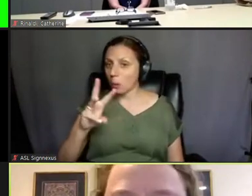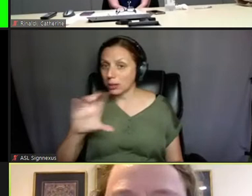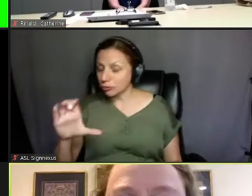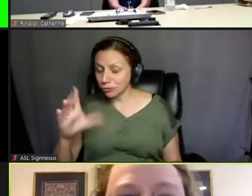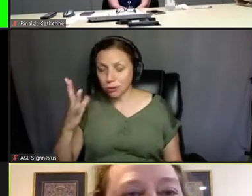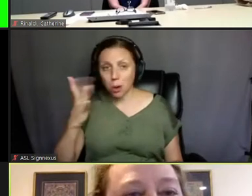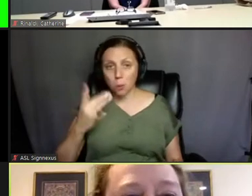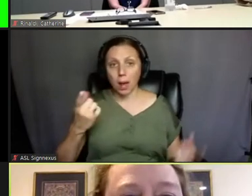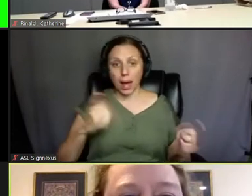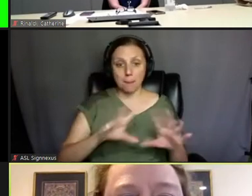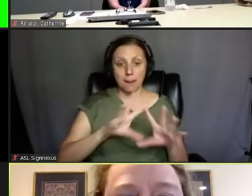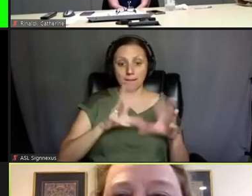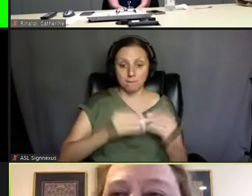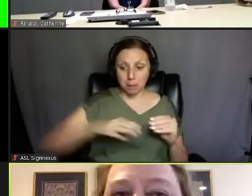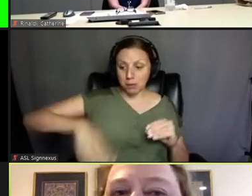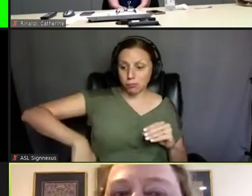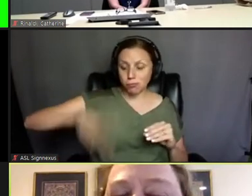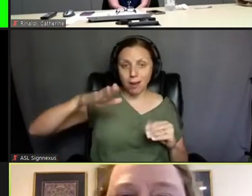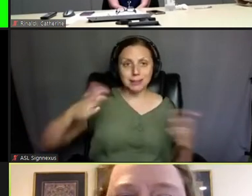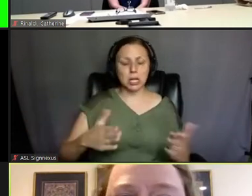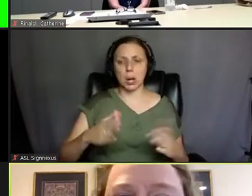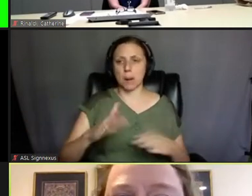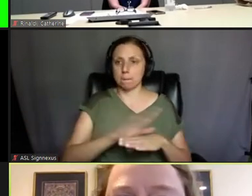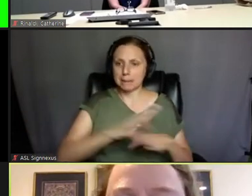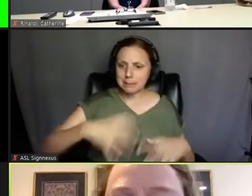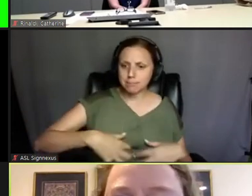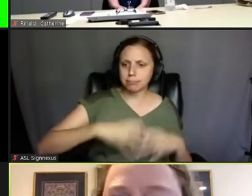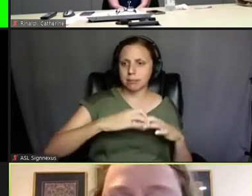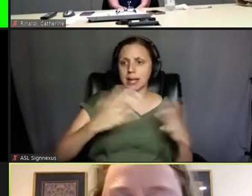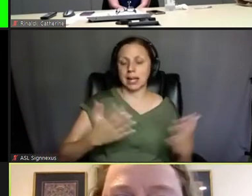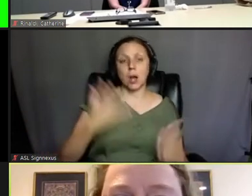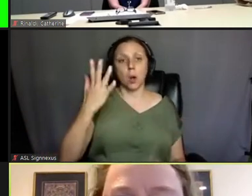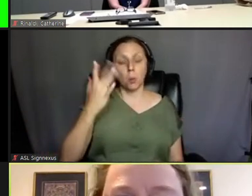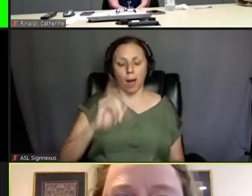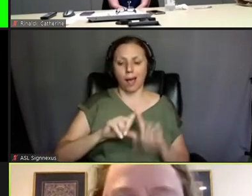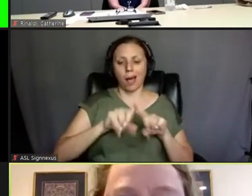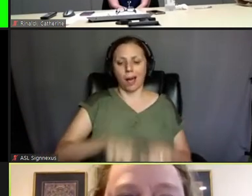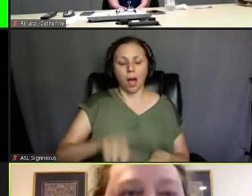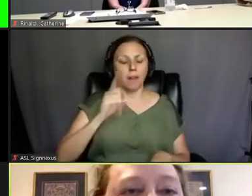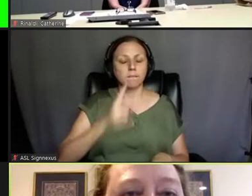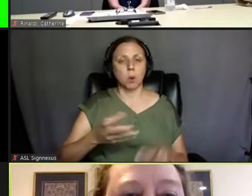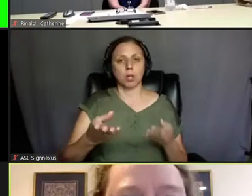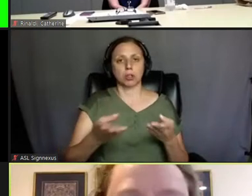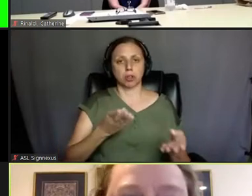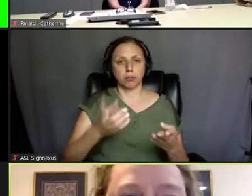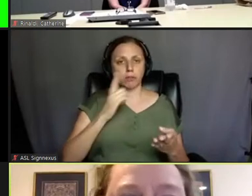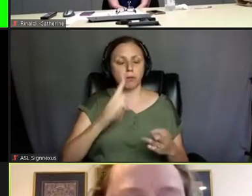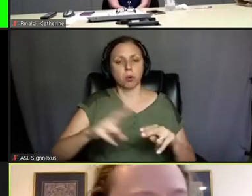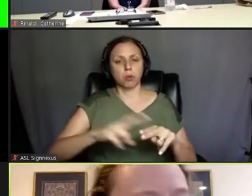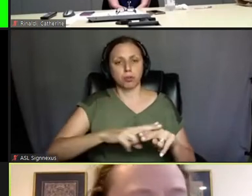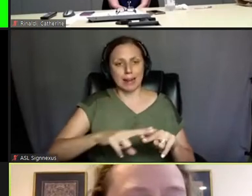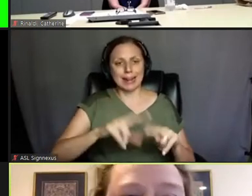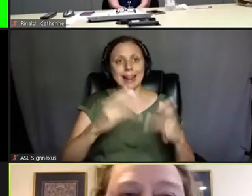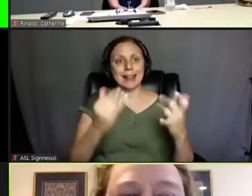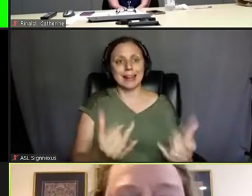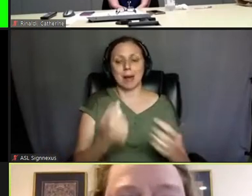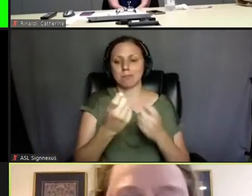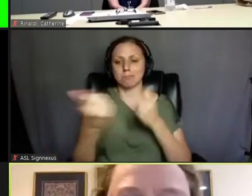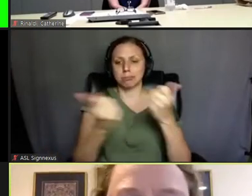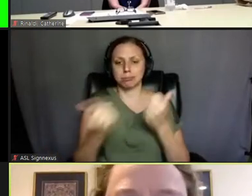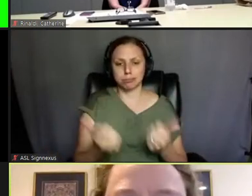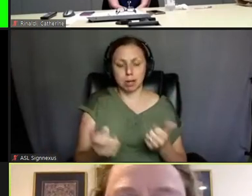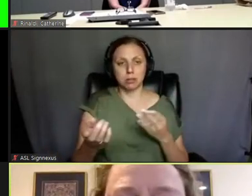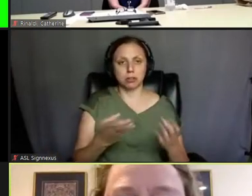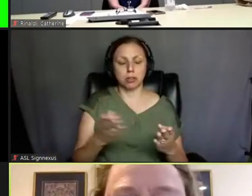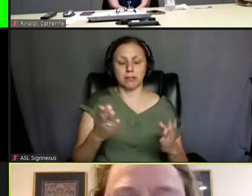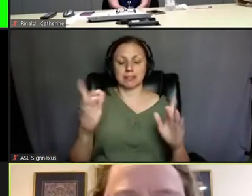raised families, started businesses, all on the basis of service that the Long Island Railroad is now doing away with. You're sending half